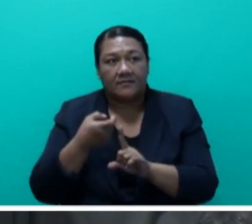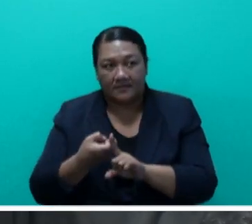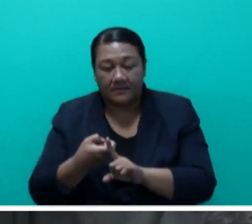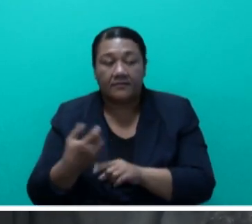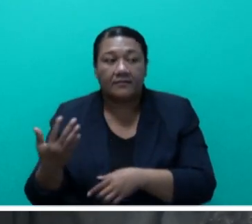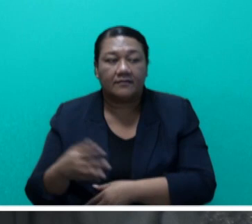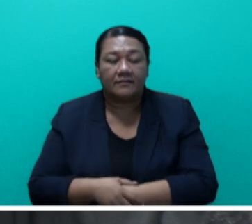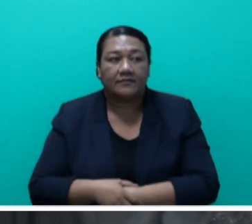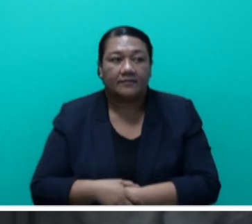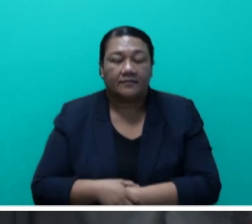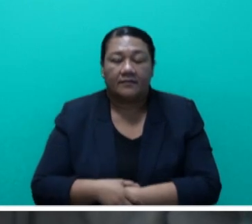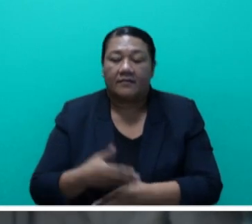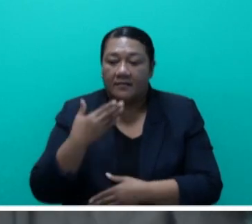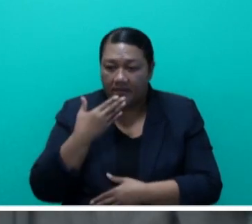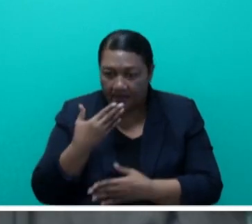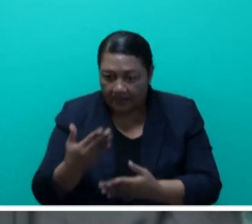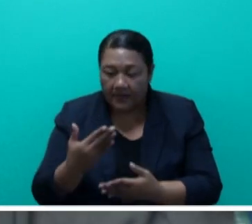you, honorable members, for your question.